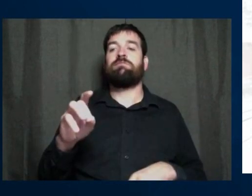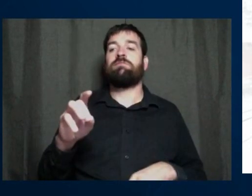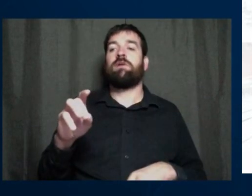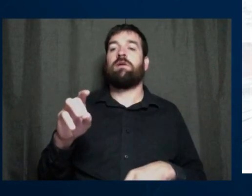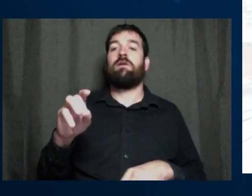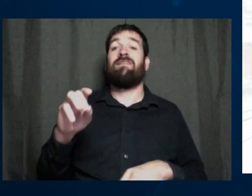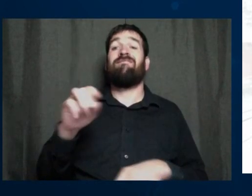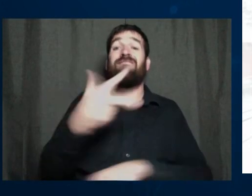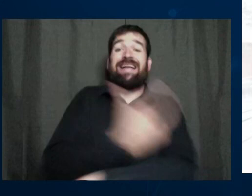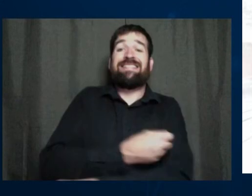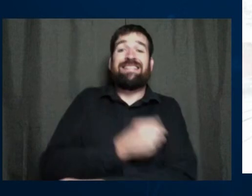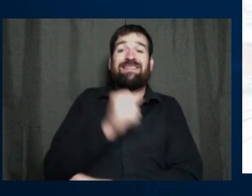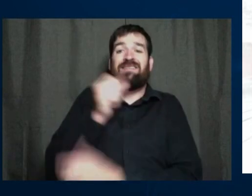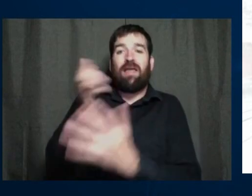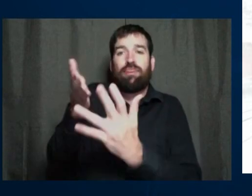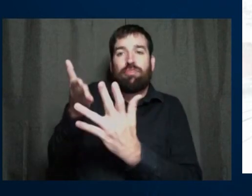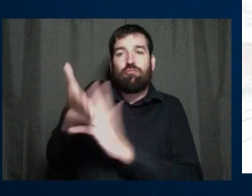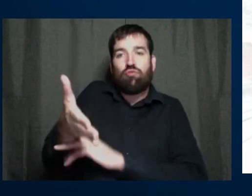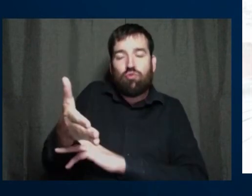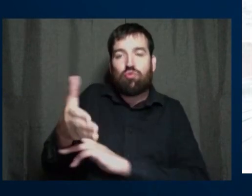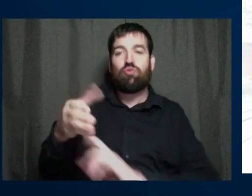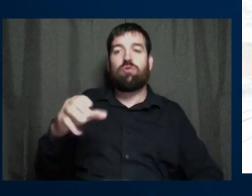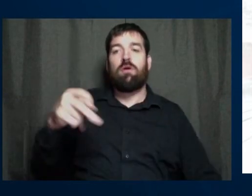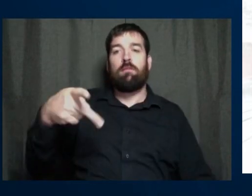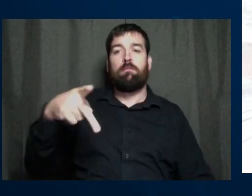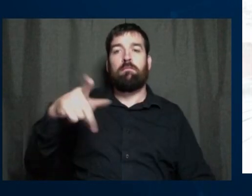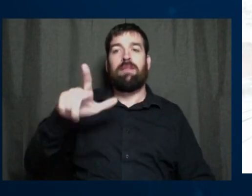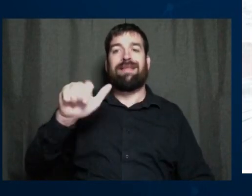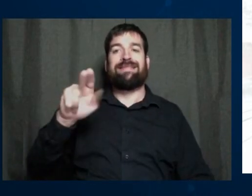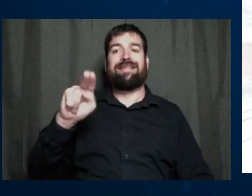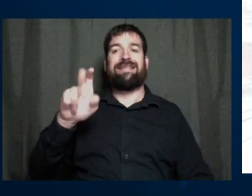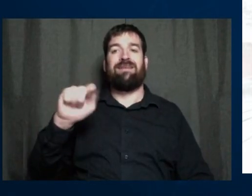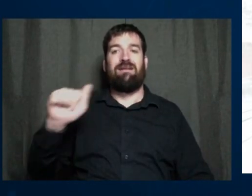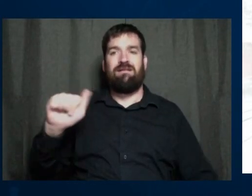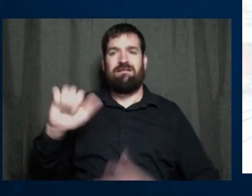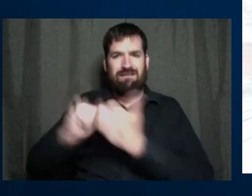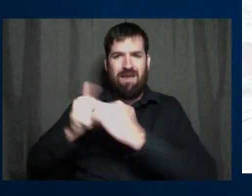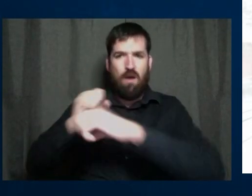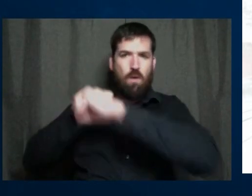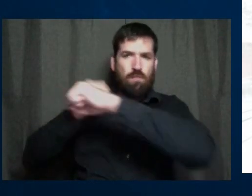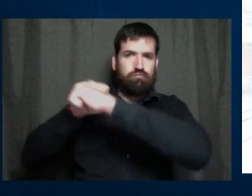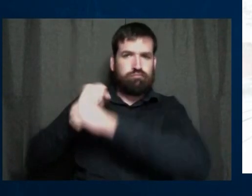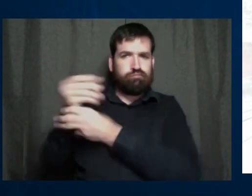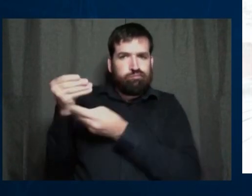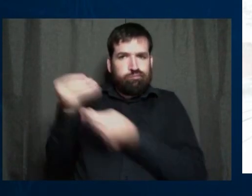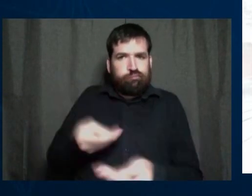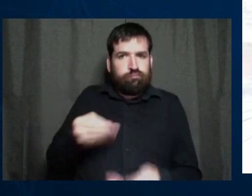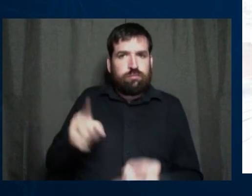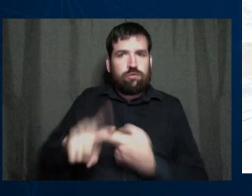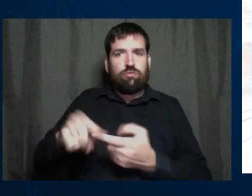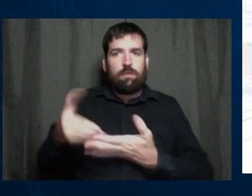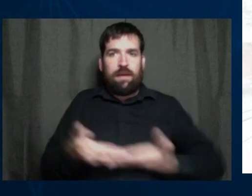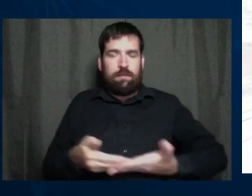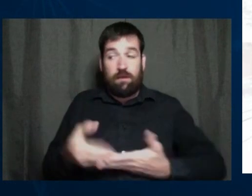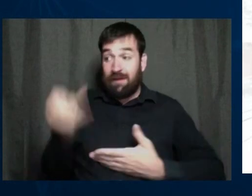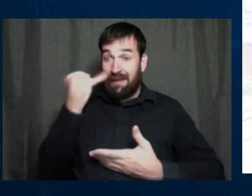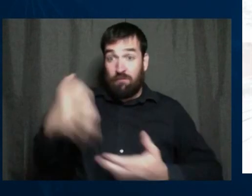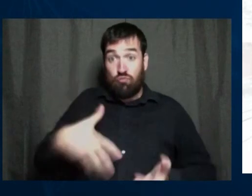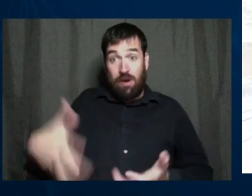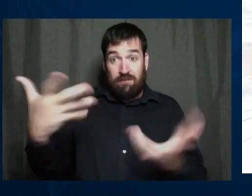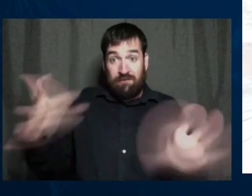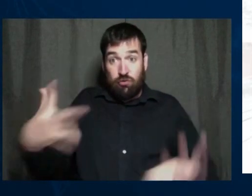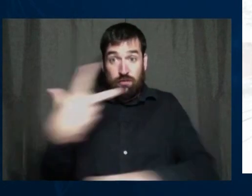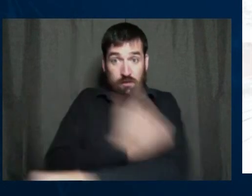pregnant. So how does immunity pass into an unborn baby? I've also heard doctors say that if you are pregnant and get vaccinated, you pass the